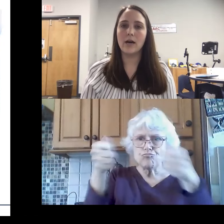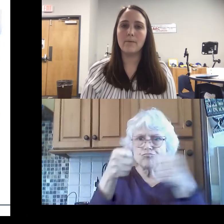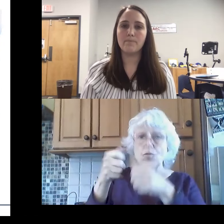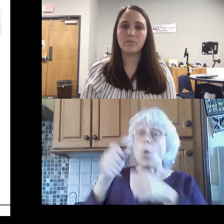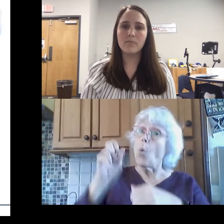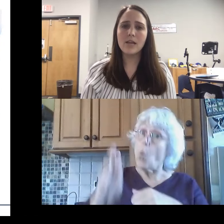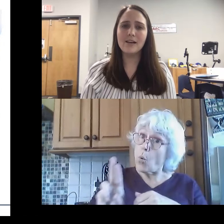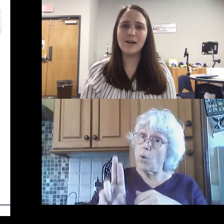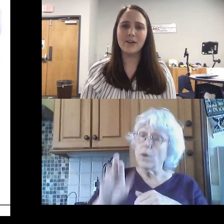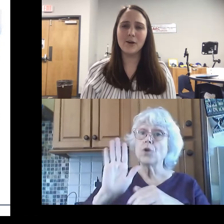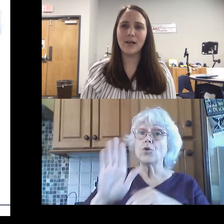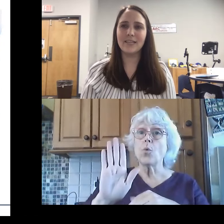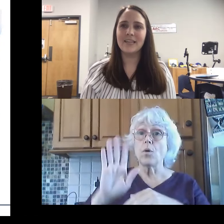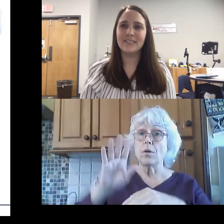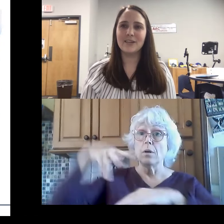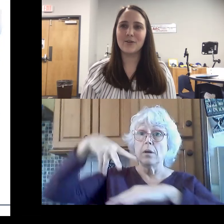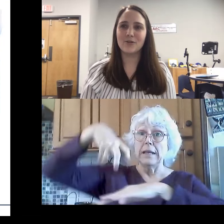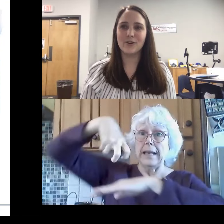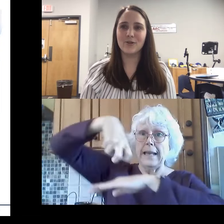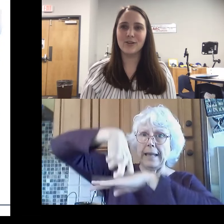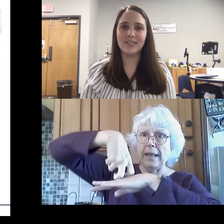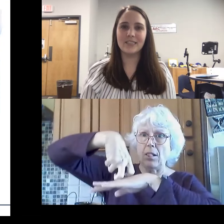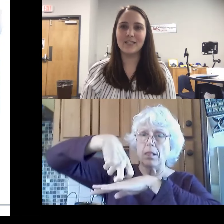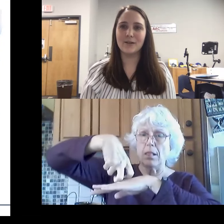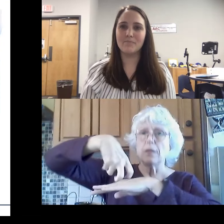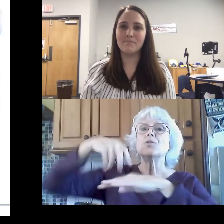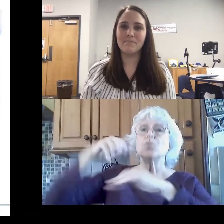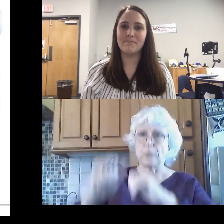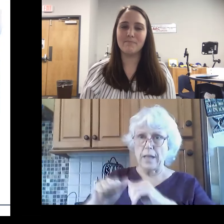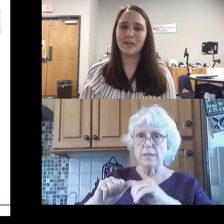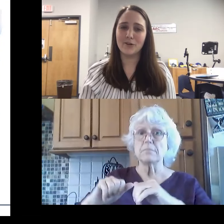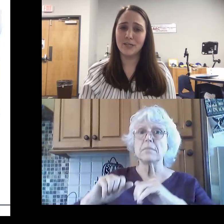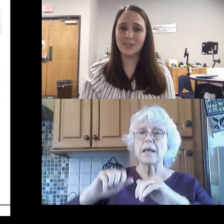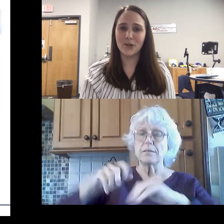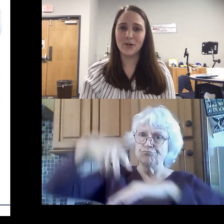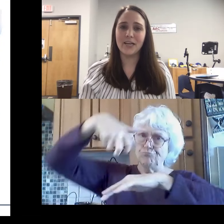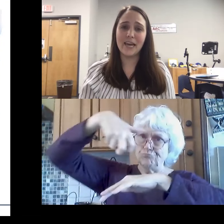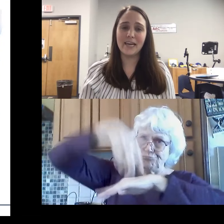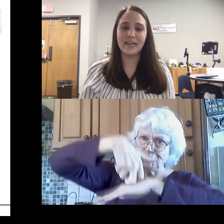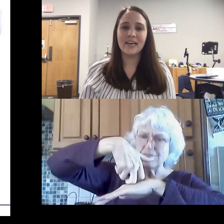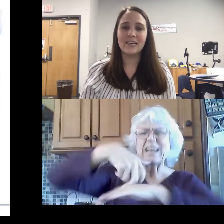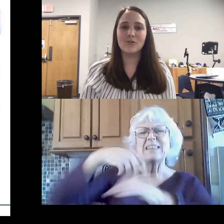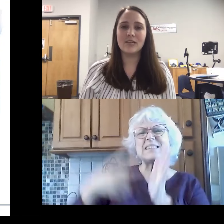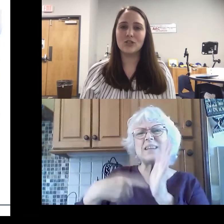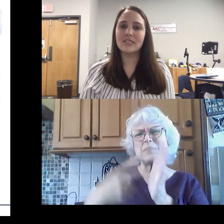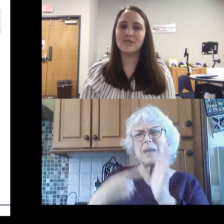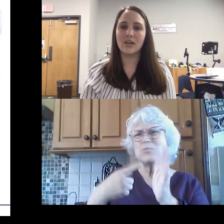on it. I know like sitting on the ground on your knees end up making your knees hurt and ache. So this just gives it